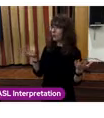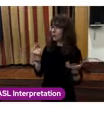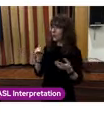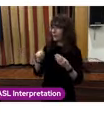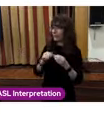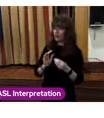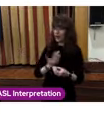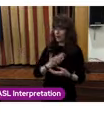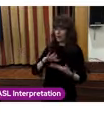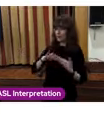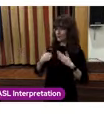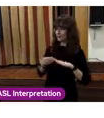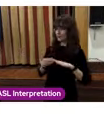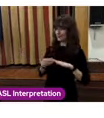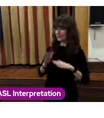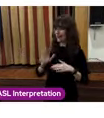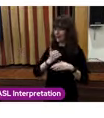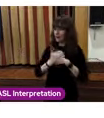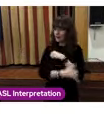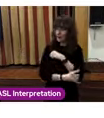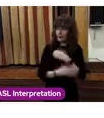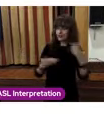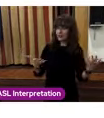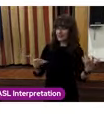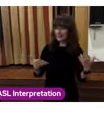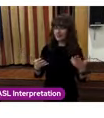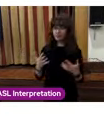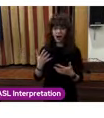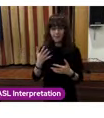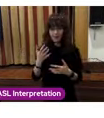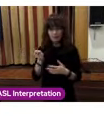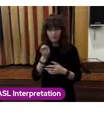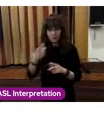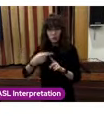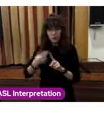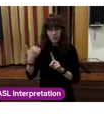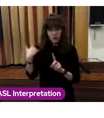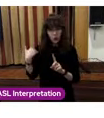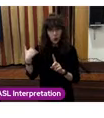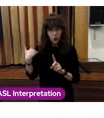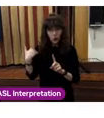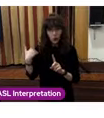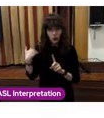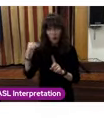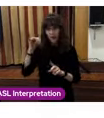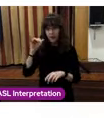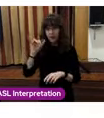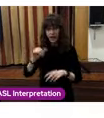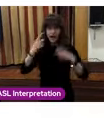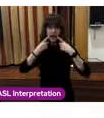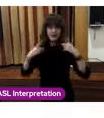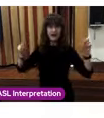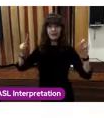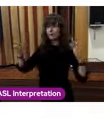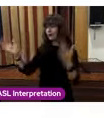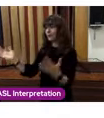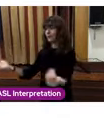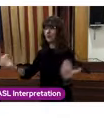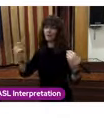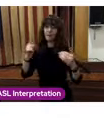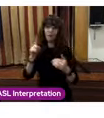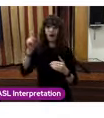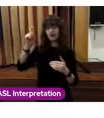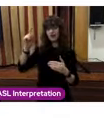us? And even just a few months ago, we did not have this kind of announcement for